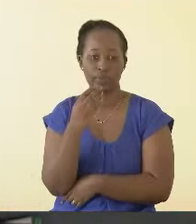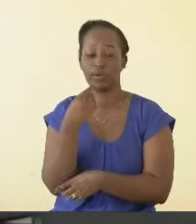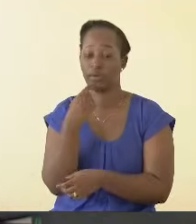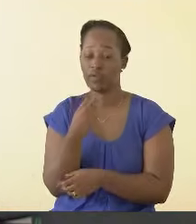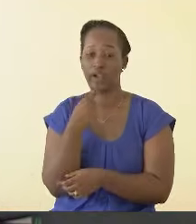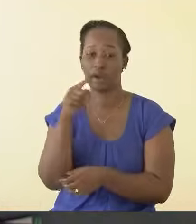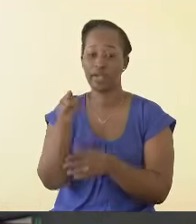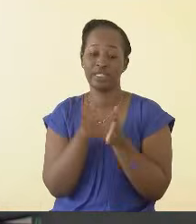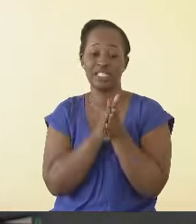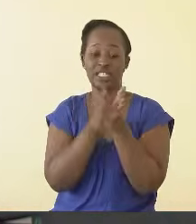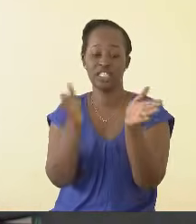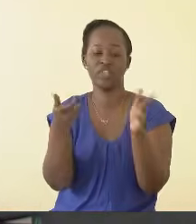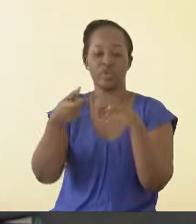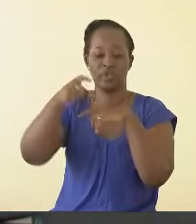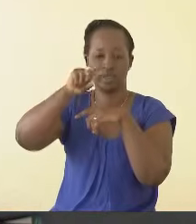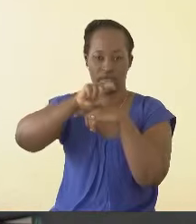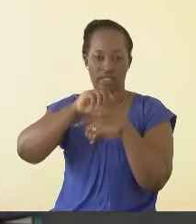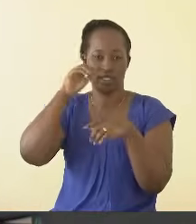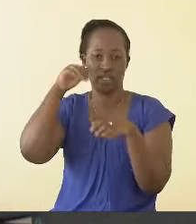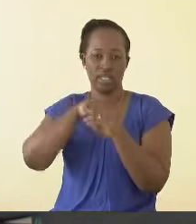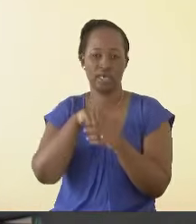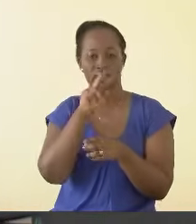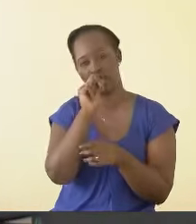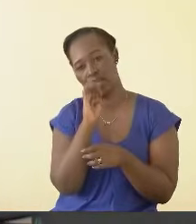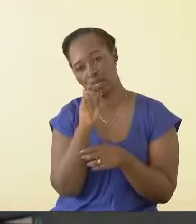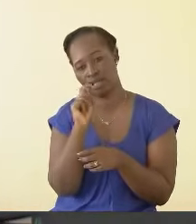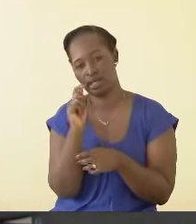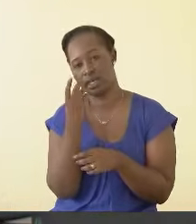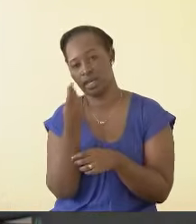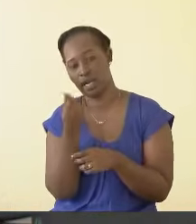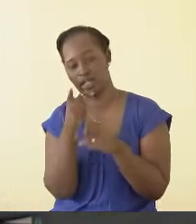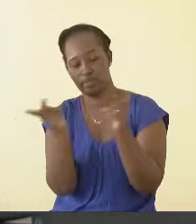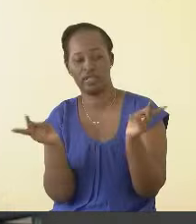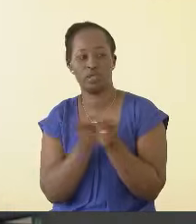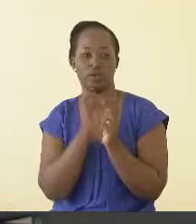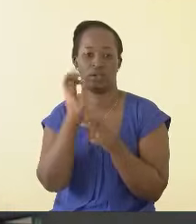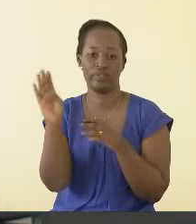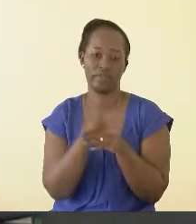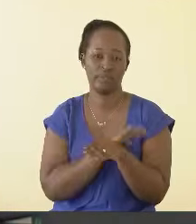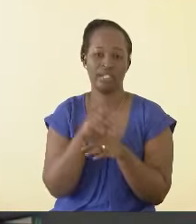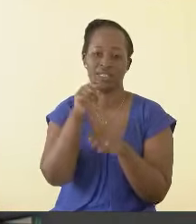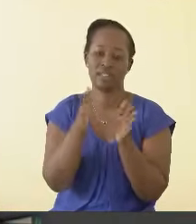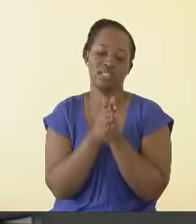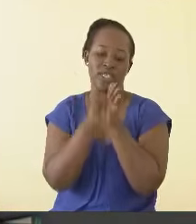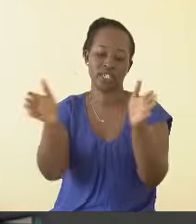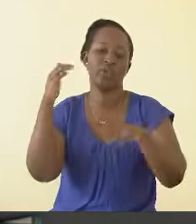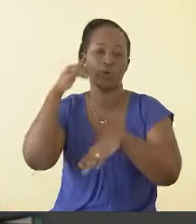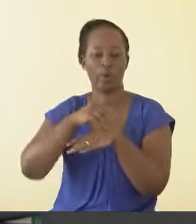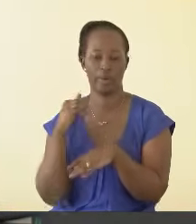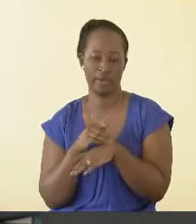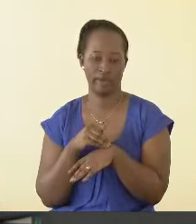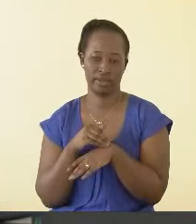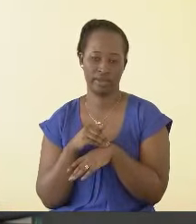a general increase in the net cash position of the business. That should be your general comment. Comment on the net